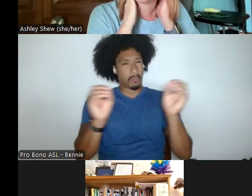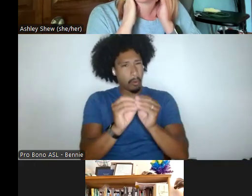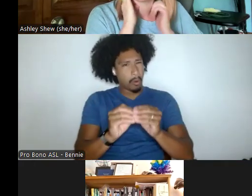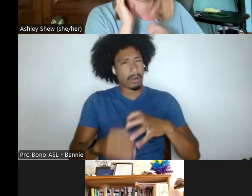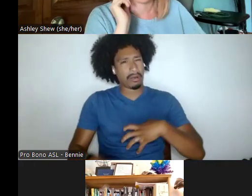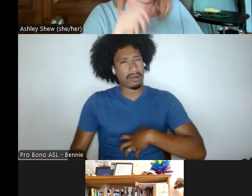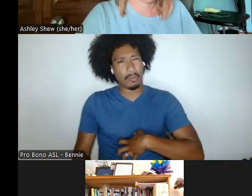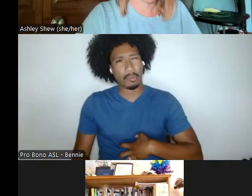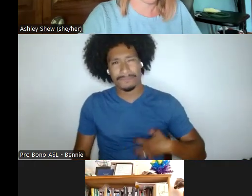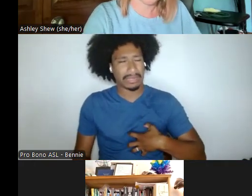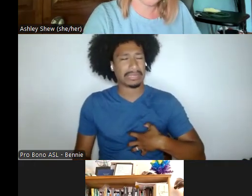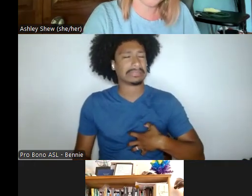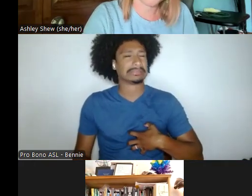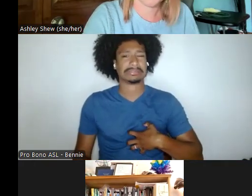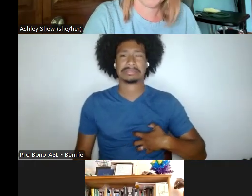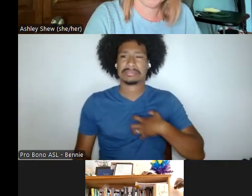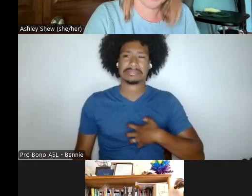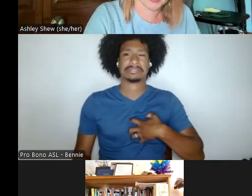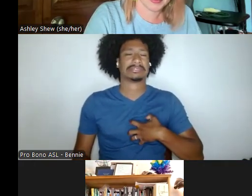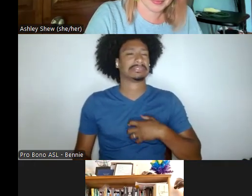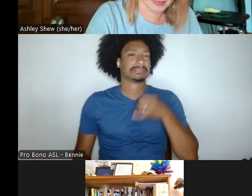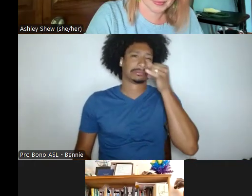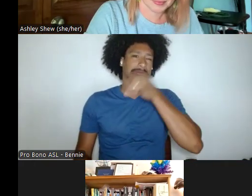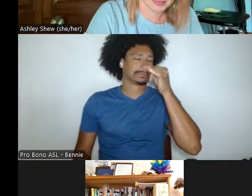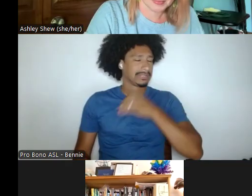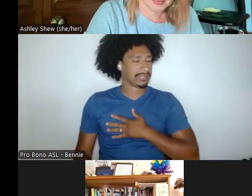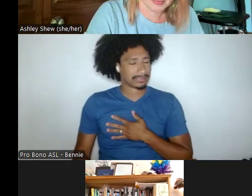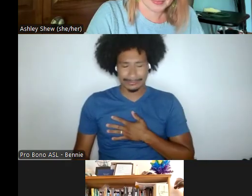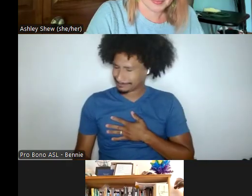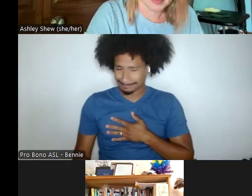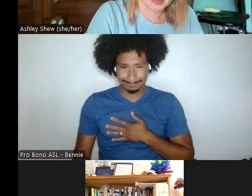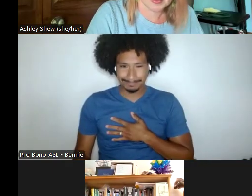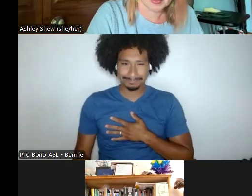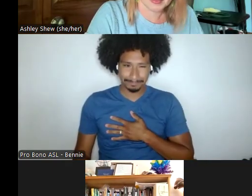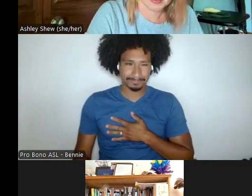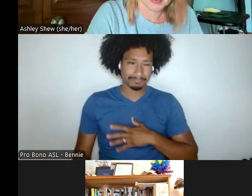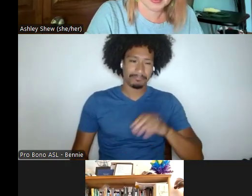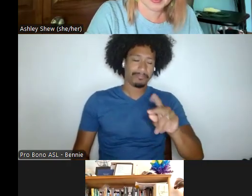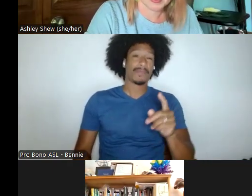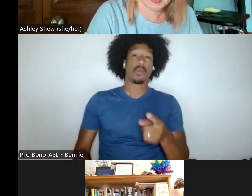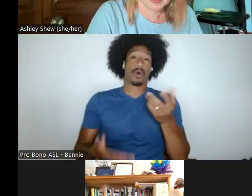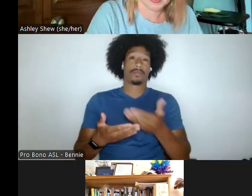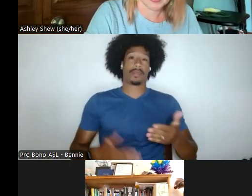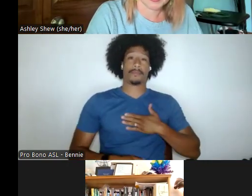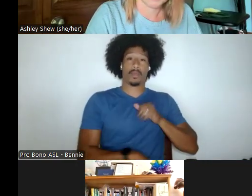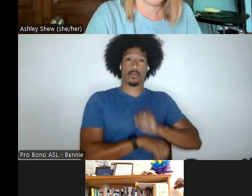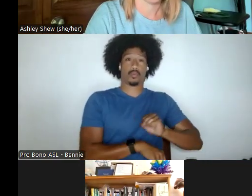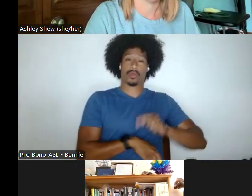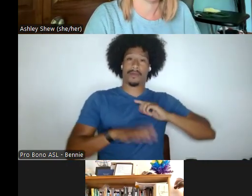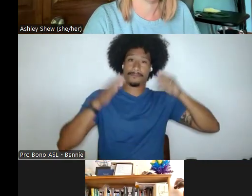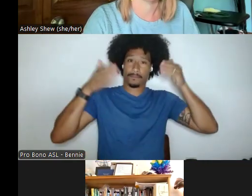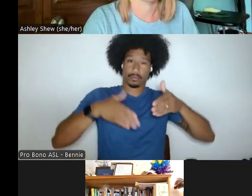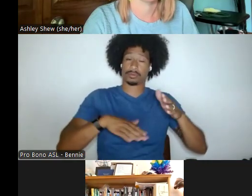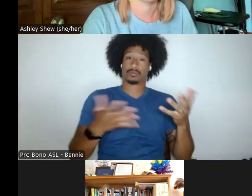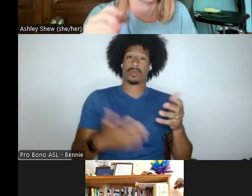like all of it's bad, but that part especially. Um, so one of the things that I focus on in my work is artificial